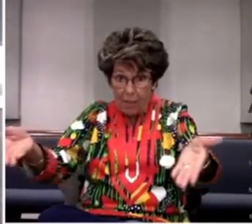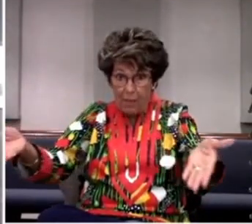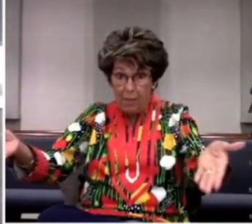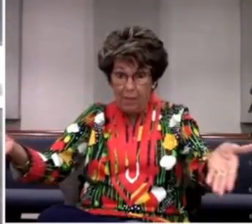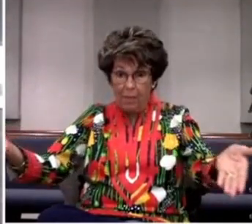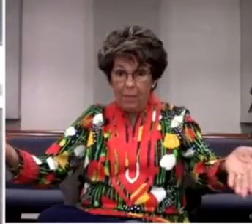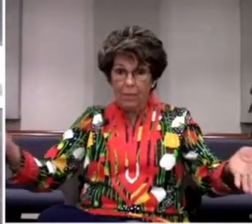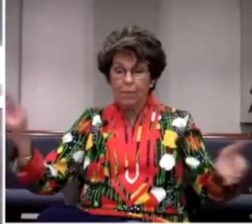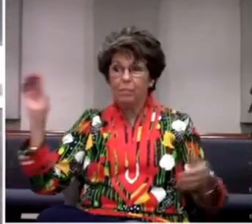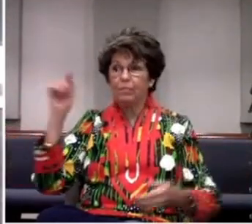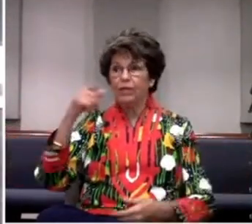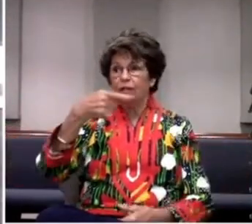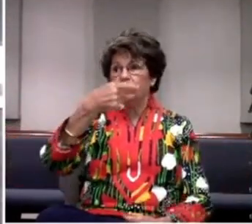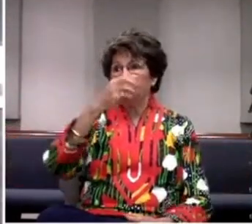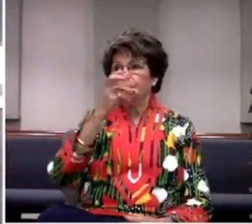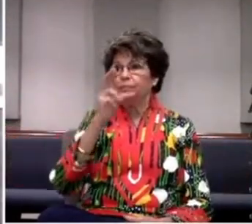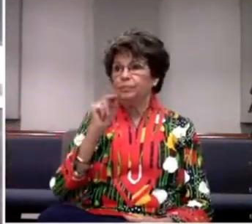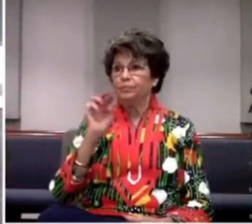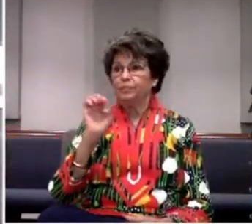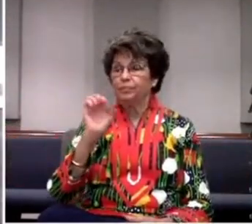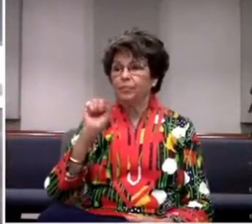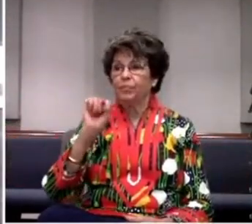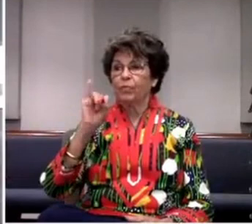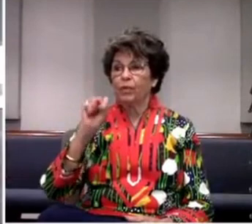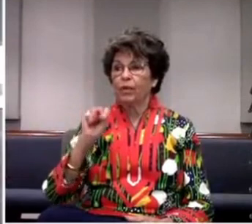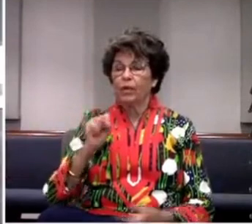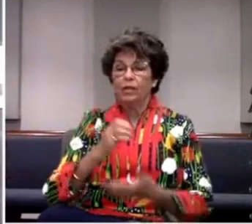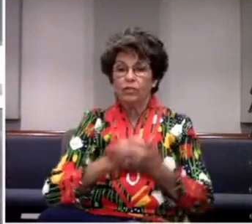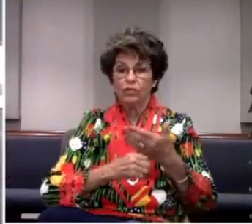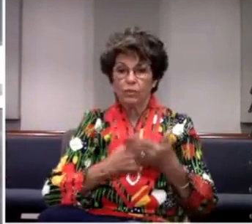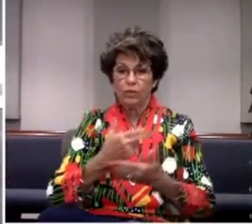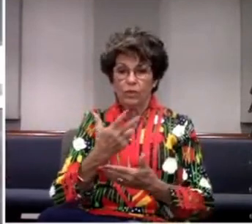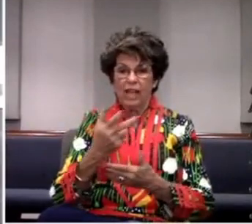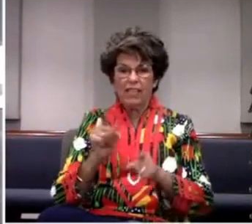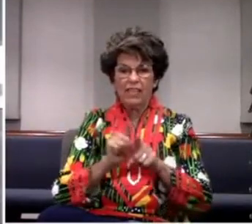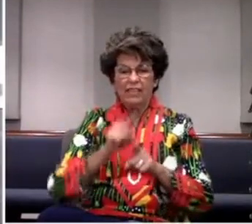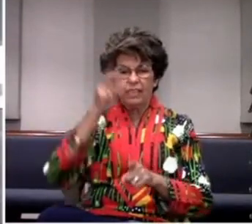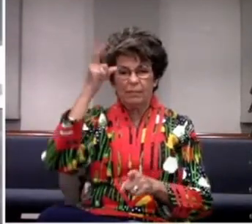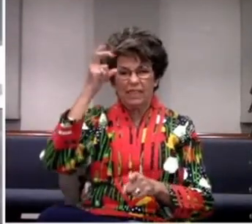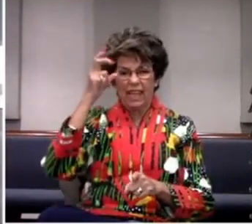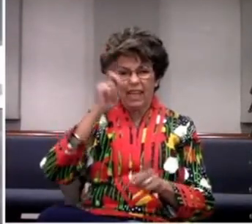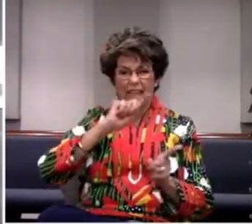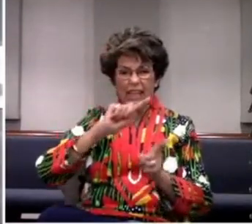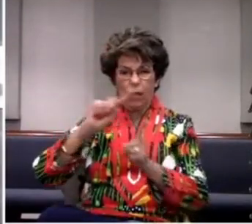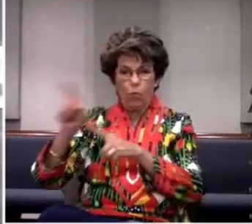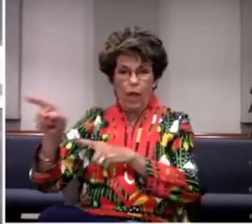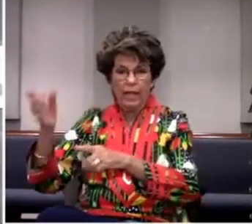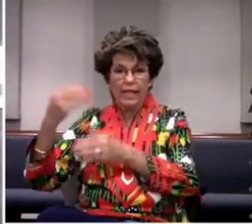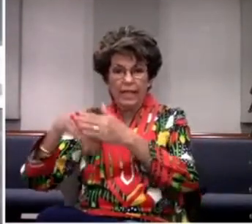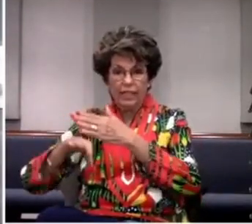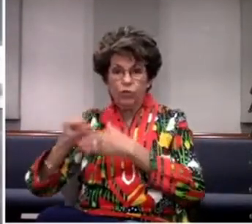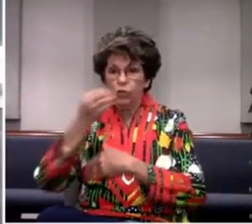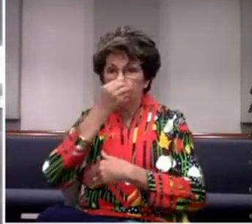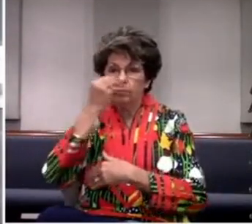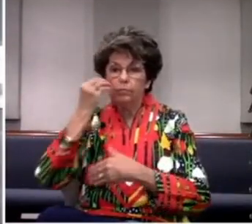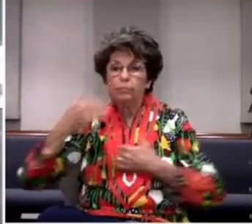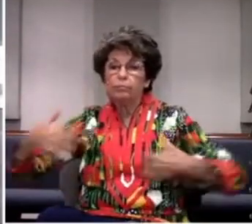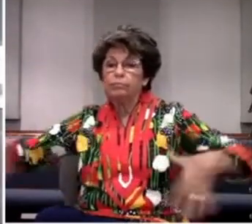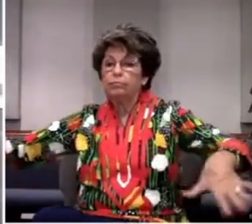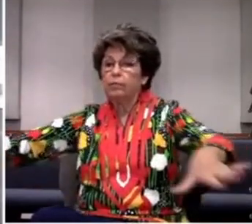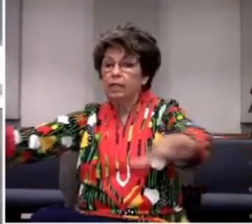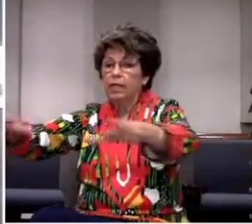3. The same Satan that went into the garden